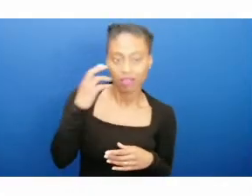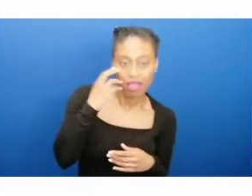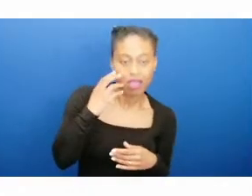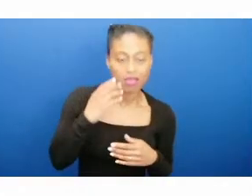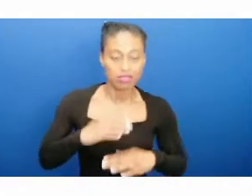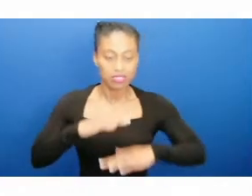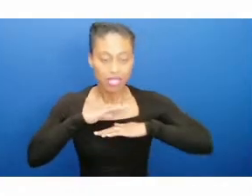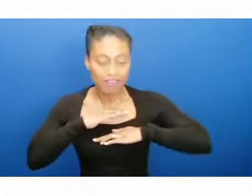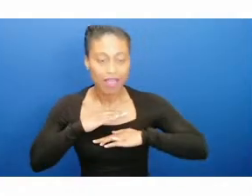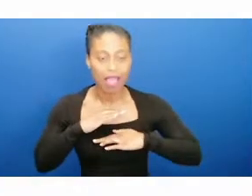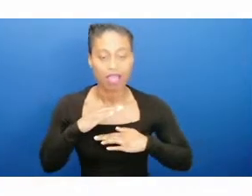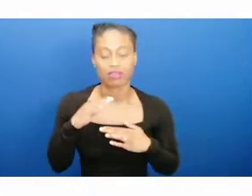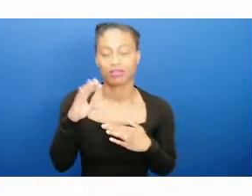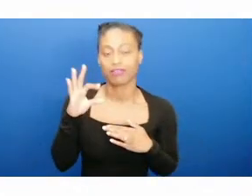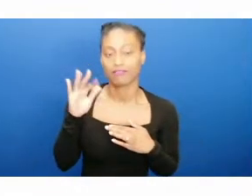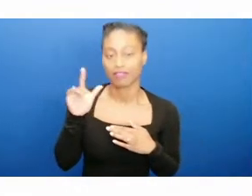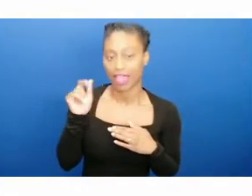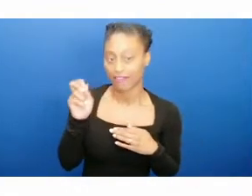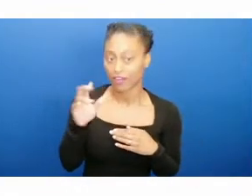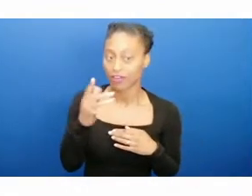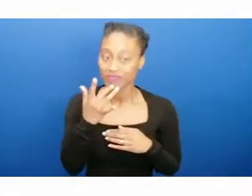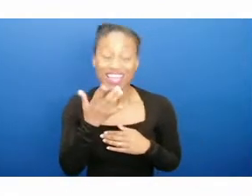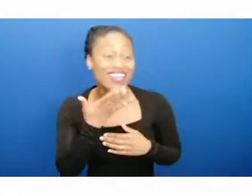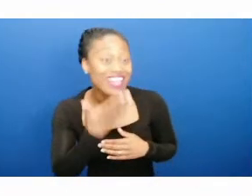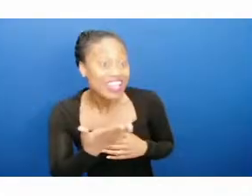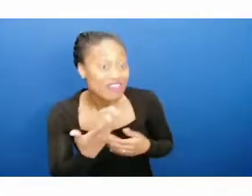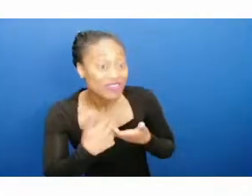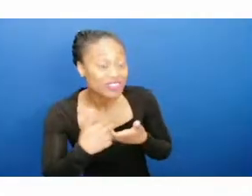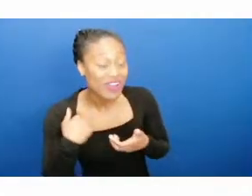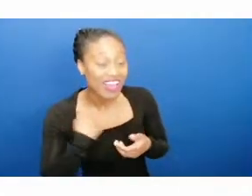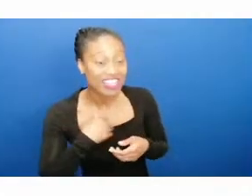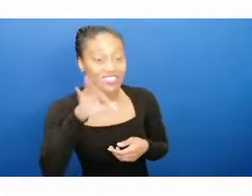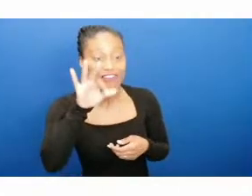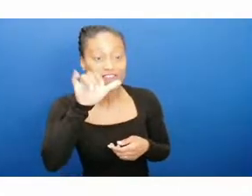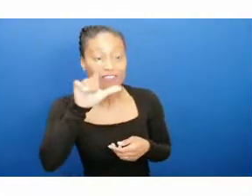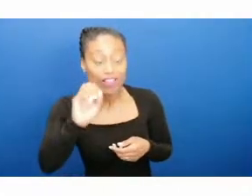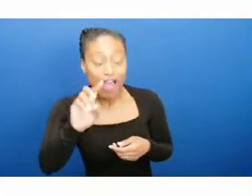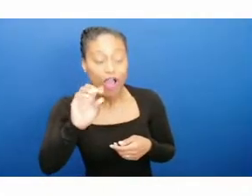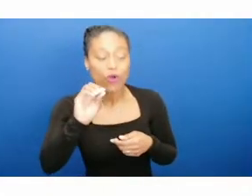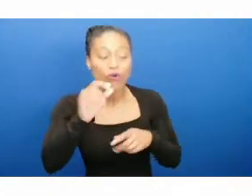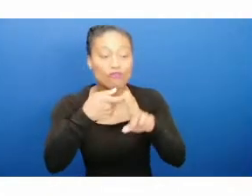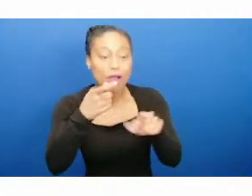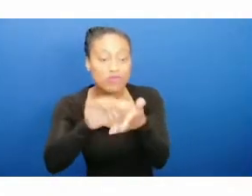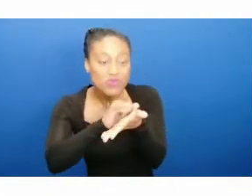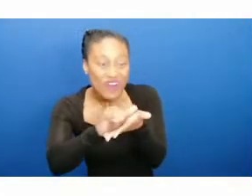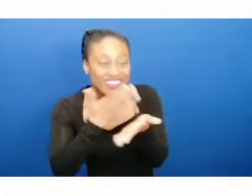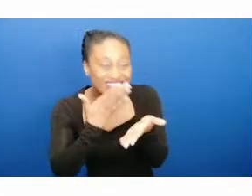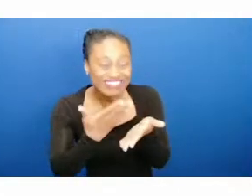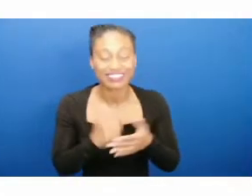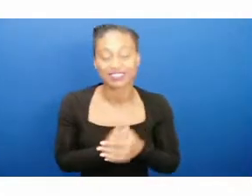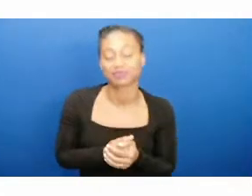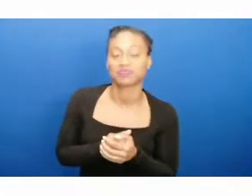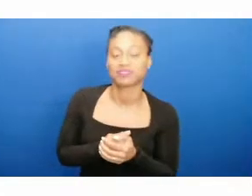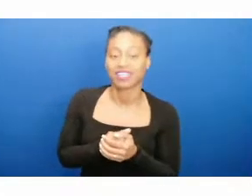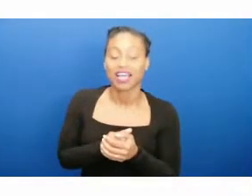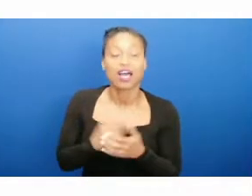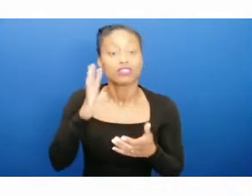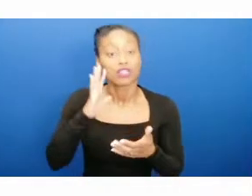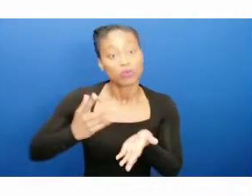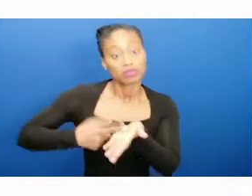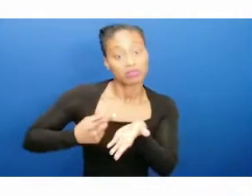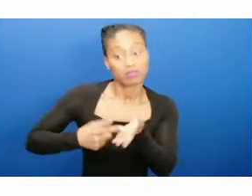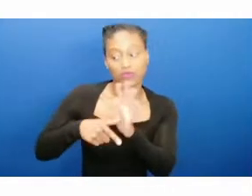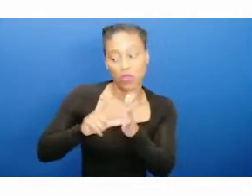flavorful. So thank you for tuning in, Flo from New York. Okay, so let's go over the ingredients that you'll need to make